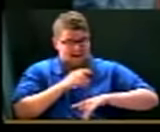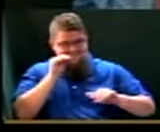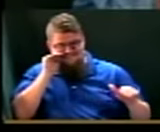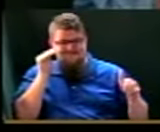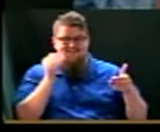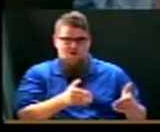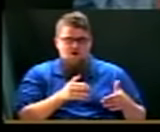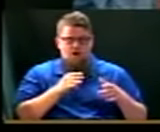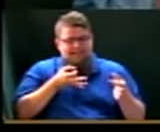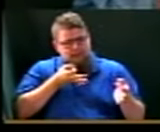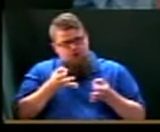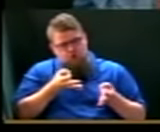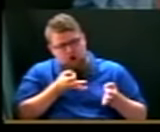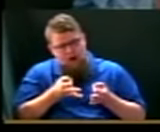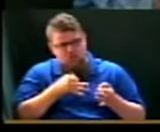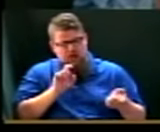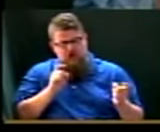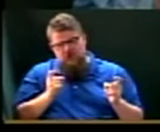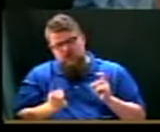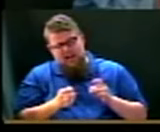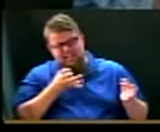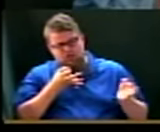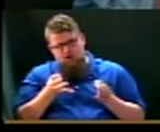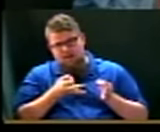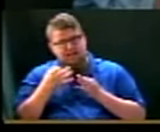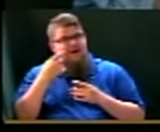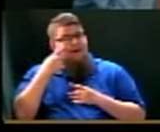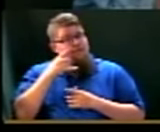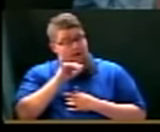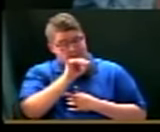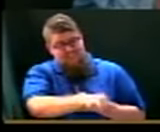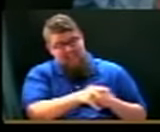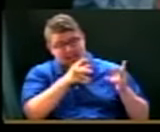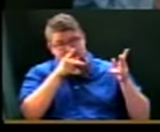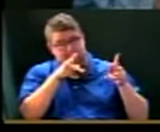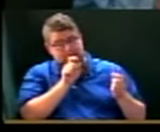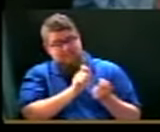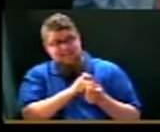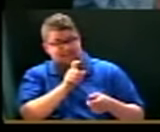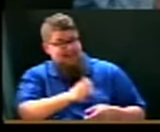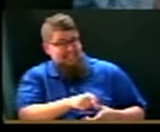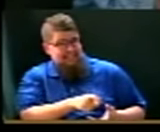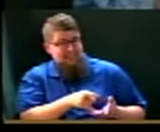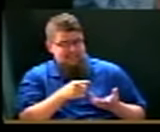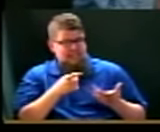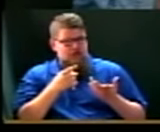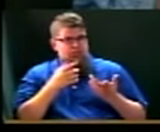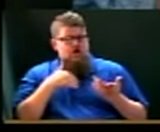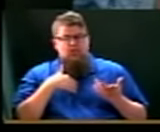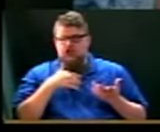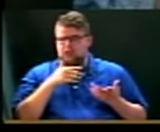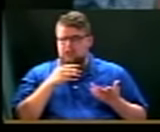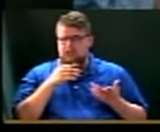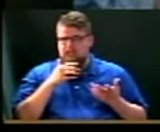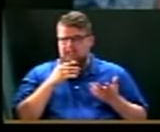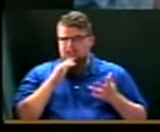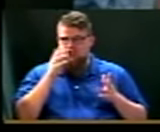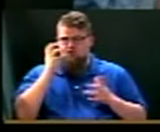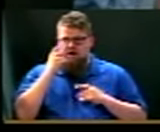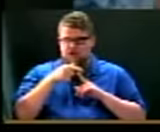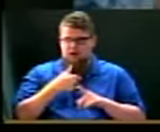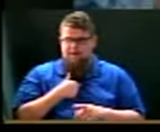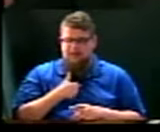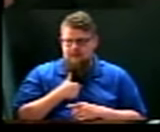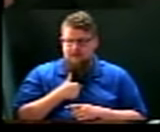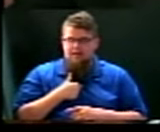your instruction and tailoring your instruction to what their specific needs are. I mean, it's crazy to me.